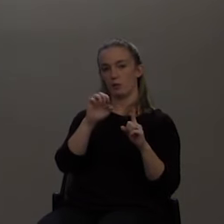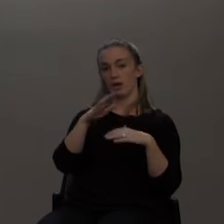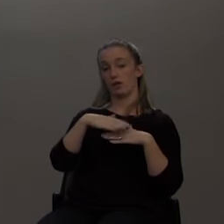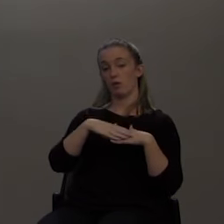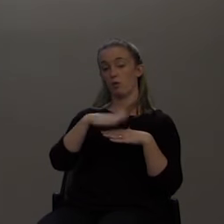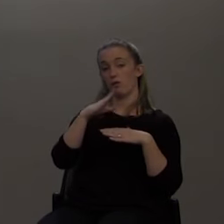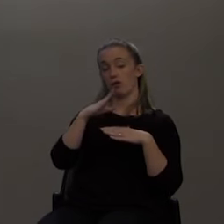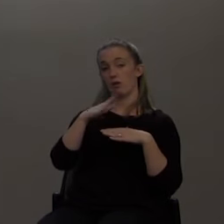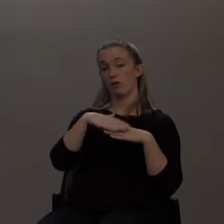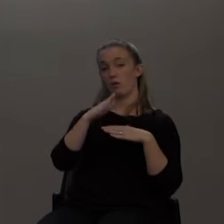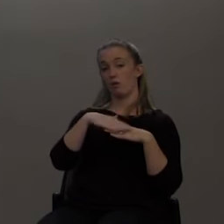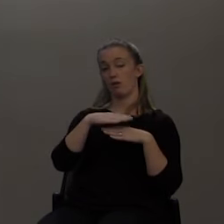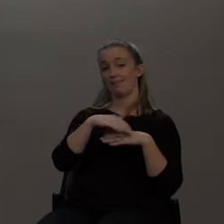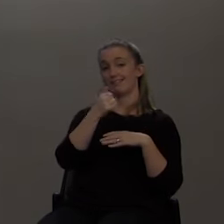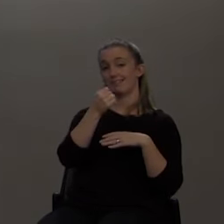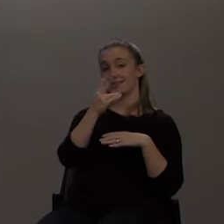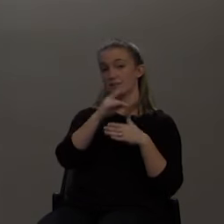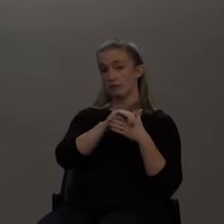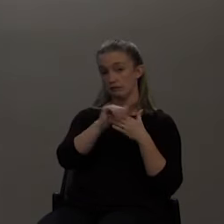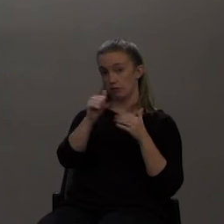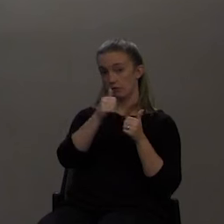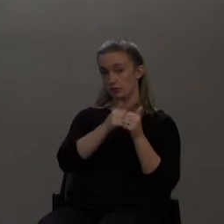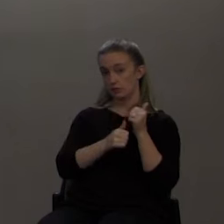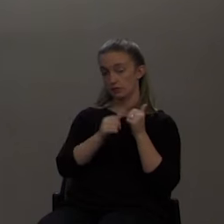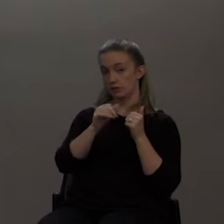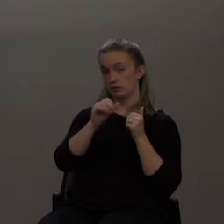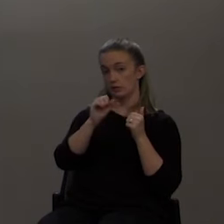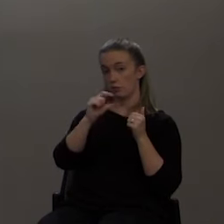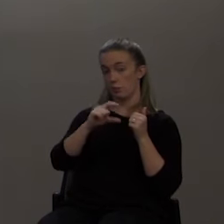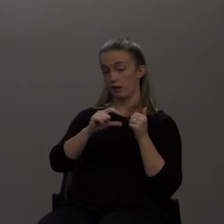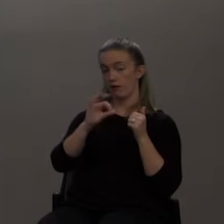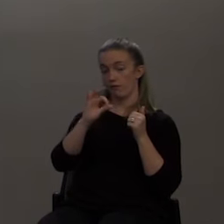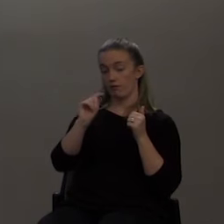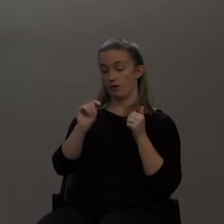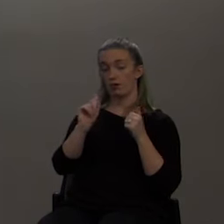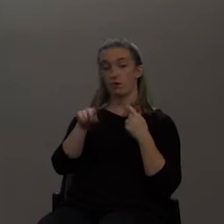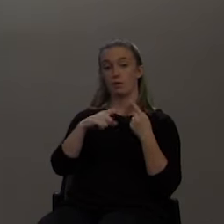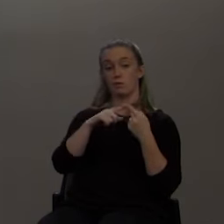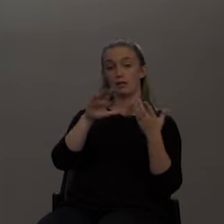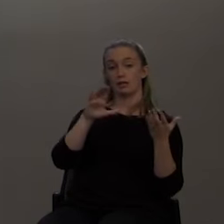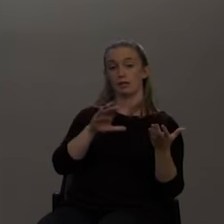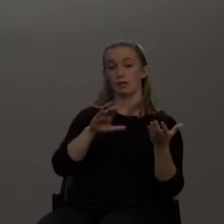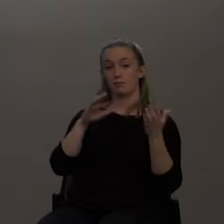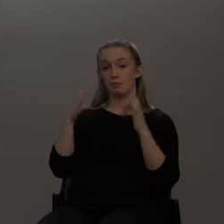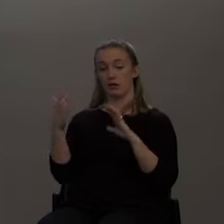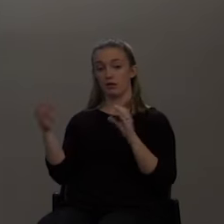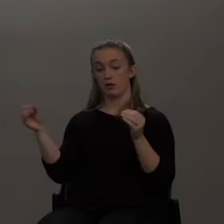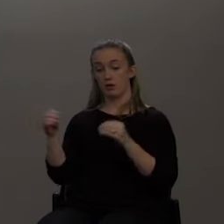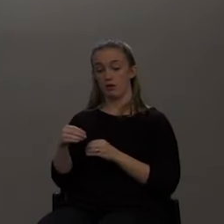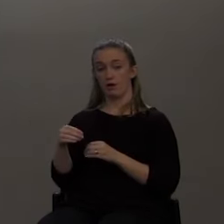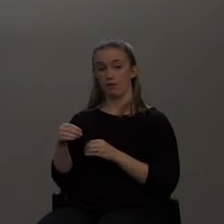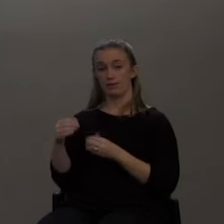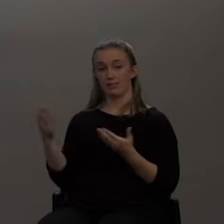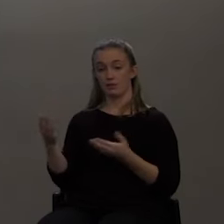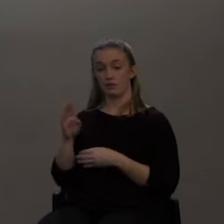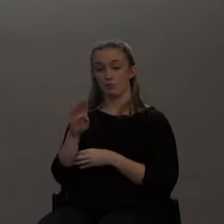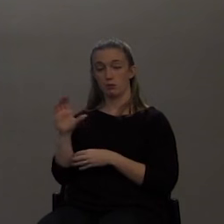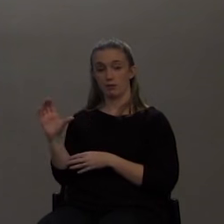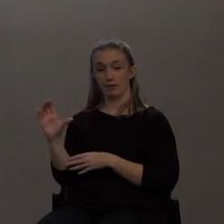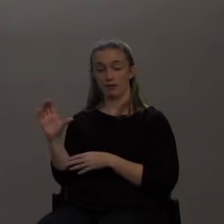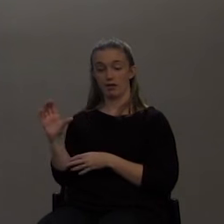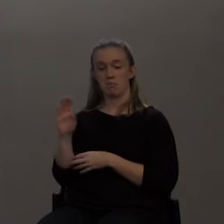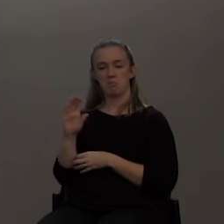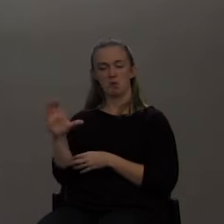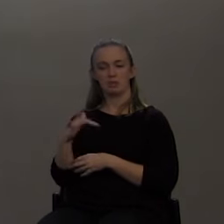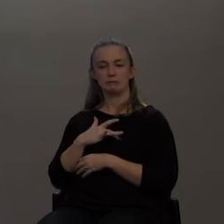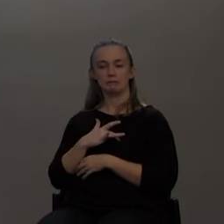almost $17 a square foot, when compared to the office inventory in Boyle County is